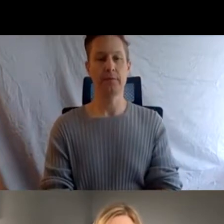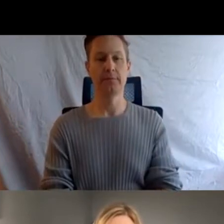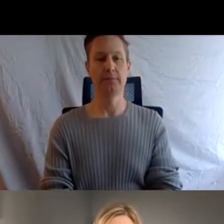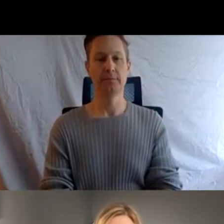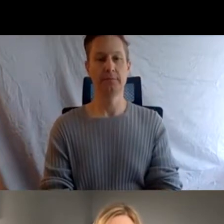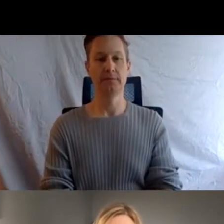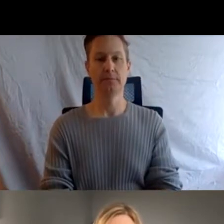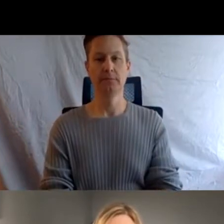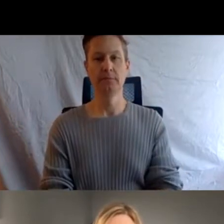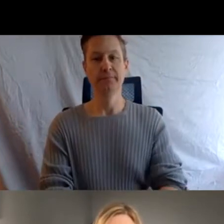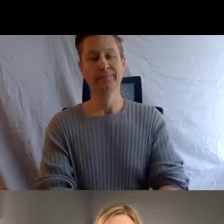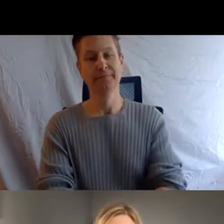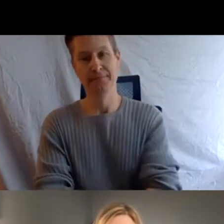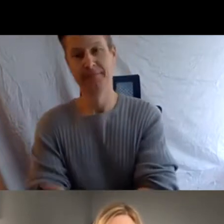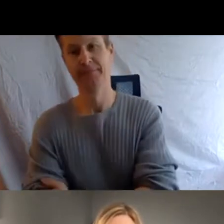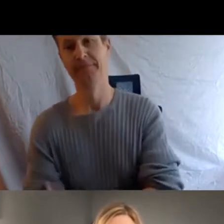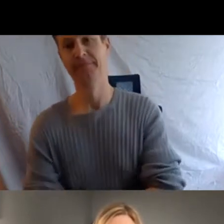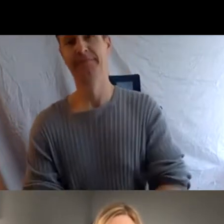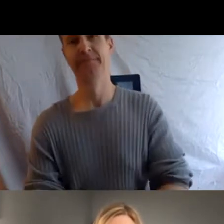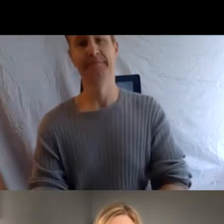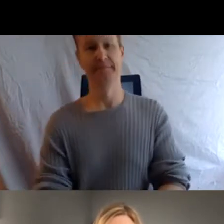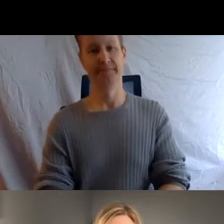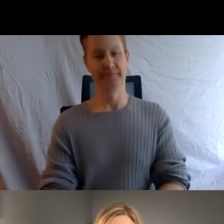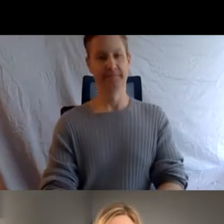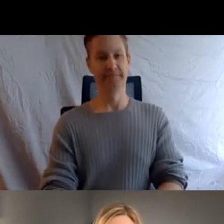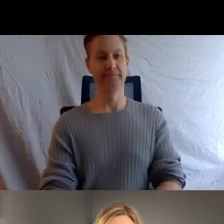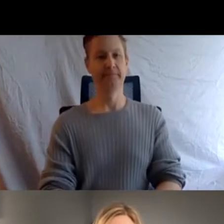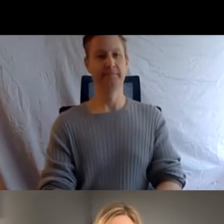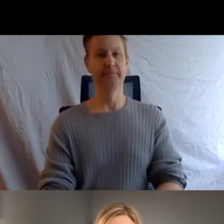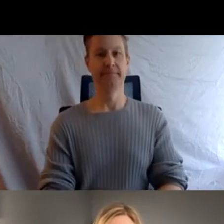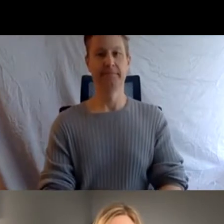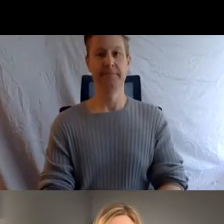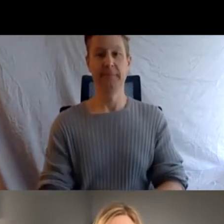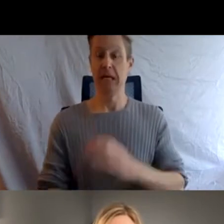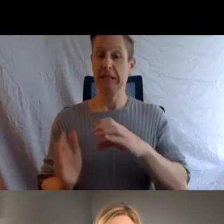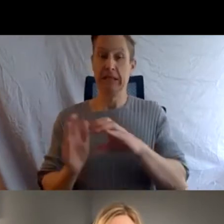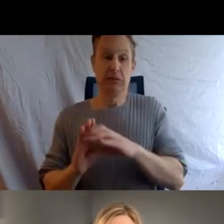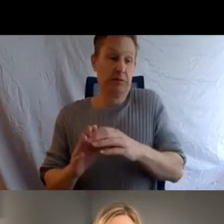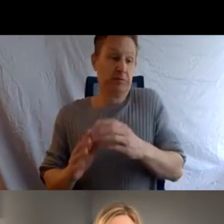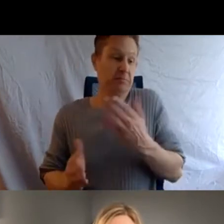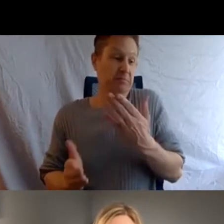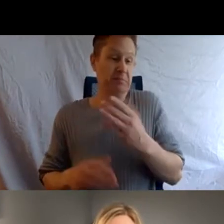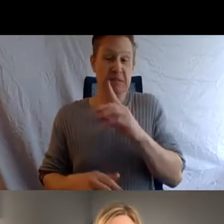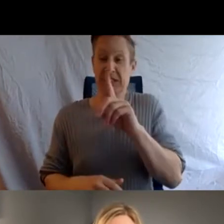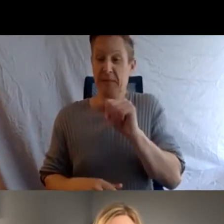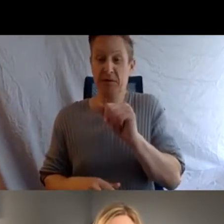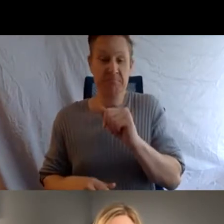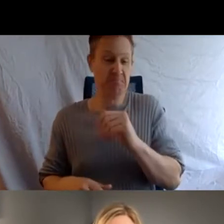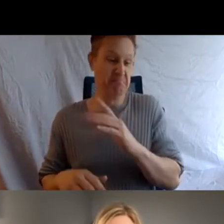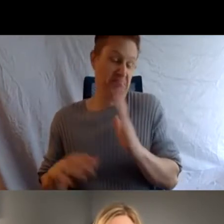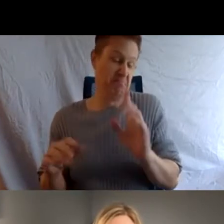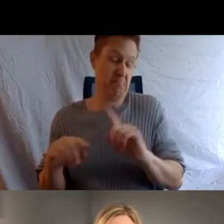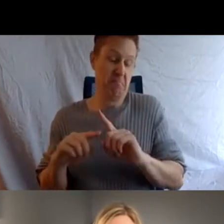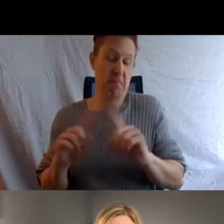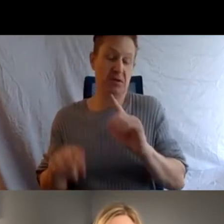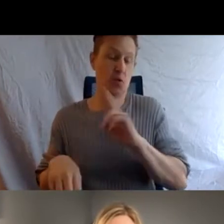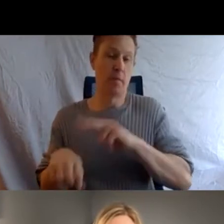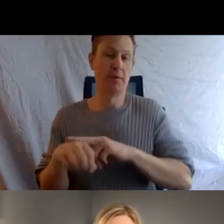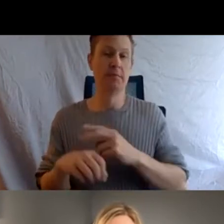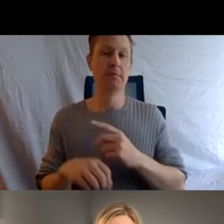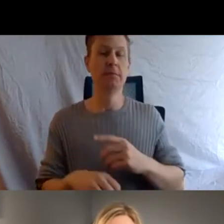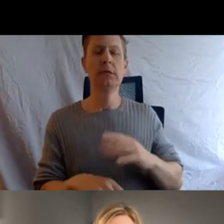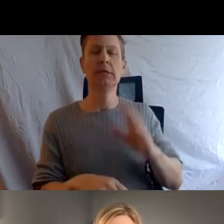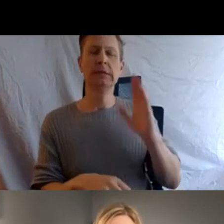important. And the characters just happen to be, right? So it seems like children's media